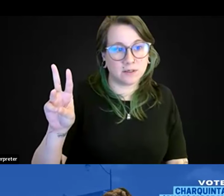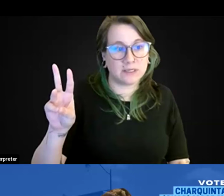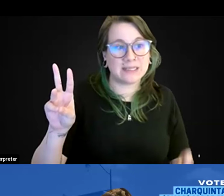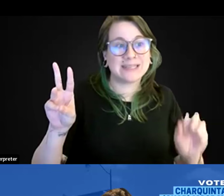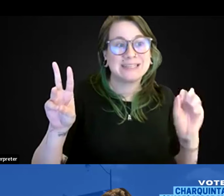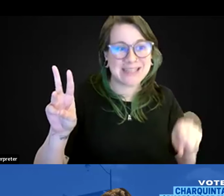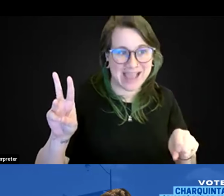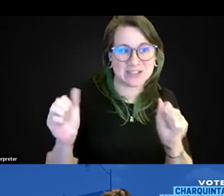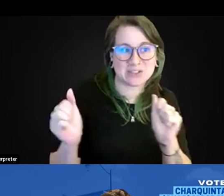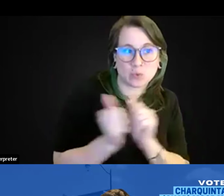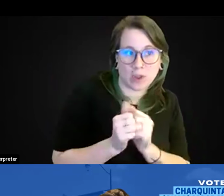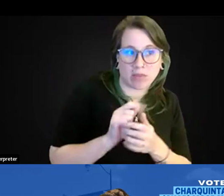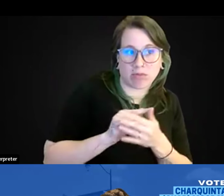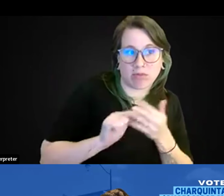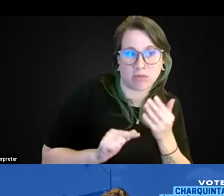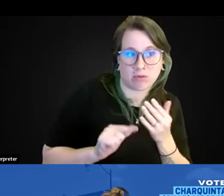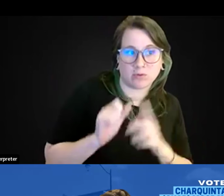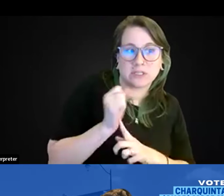Yes with those conditions.